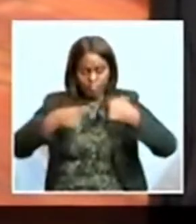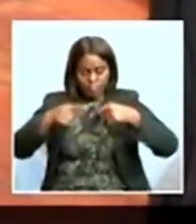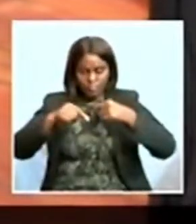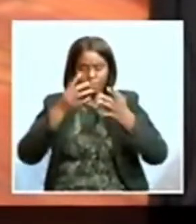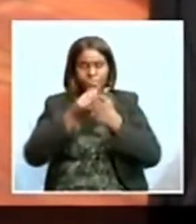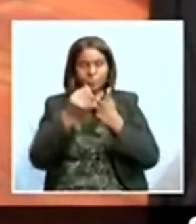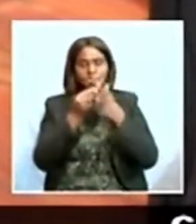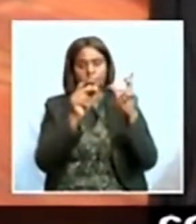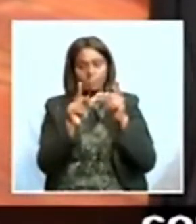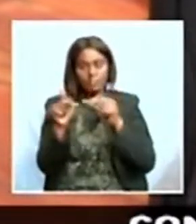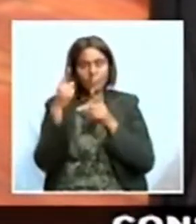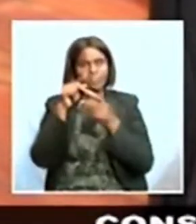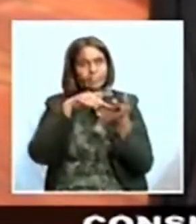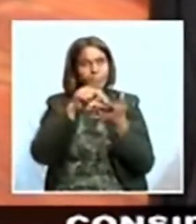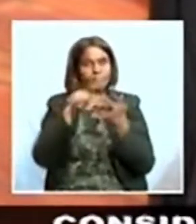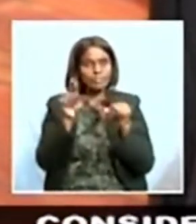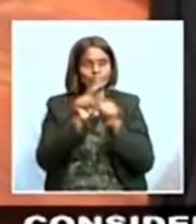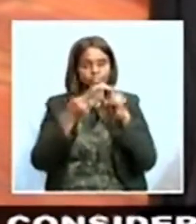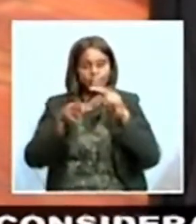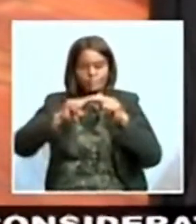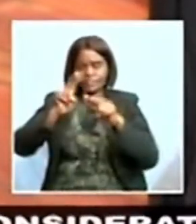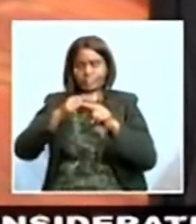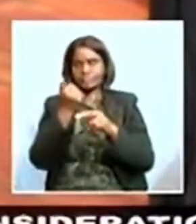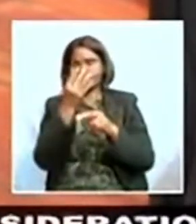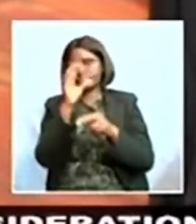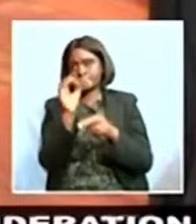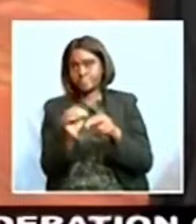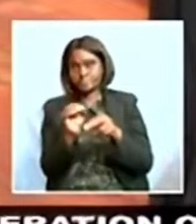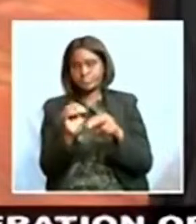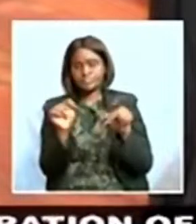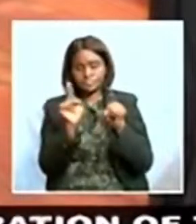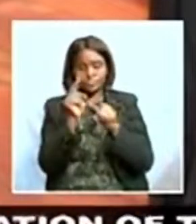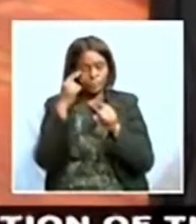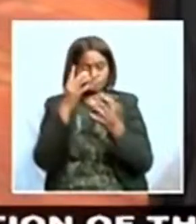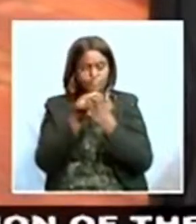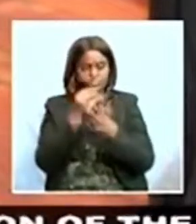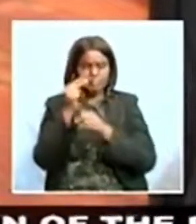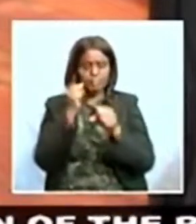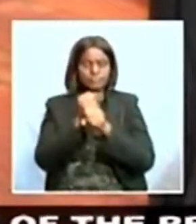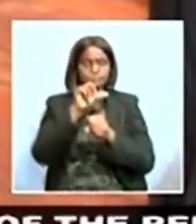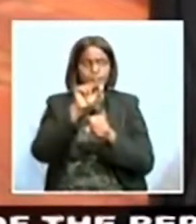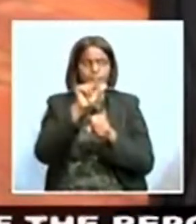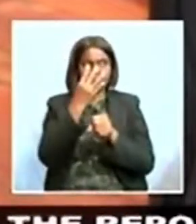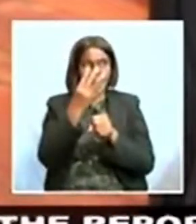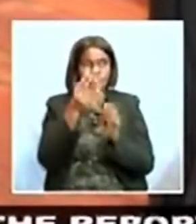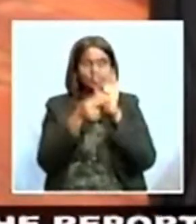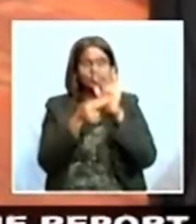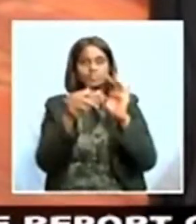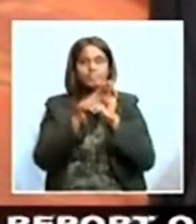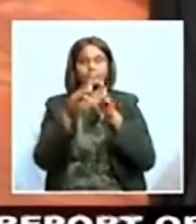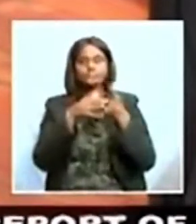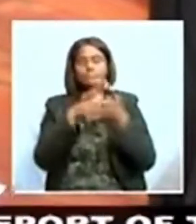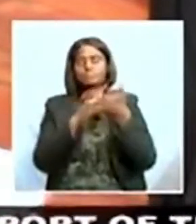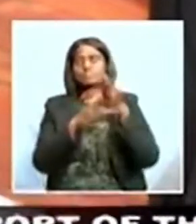revenue performance for permits increased by 14% for the financial year 2024 as shown in the table below.